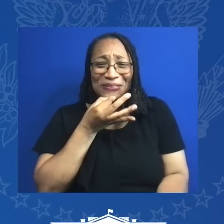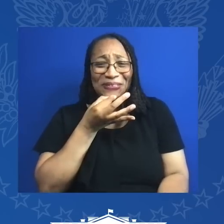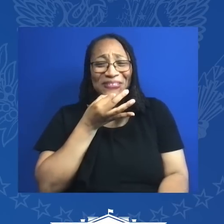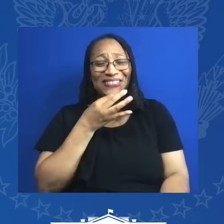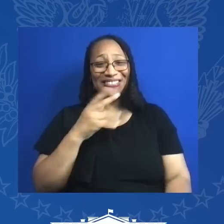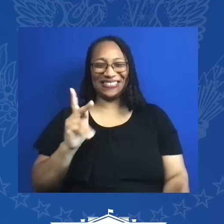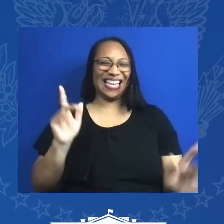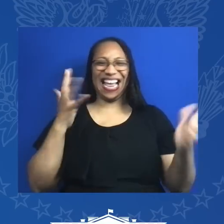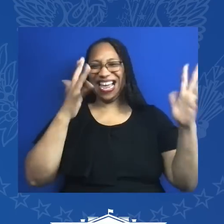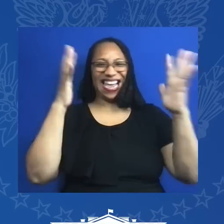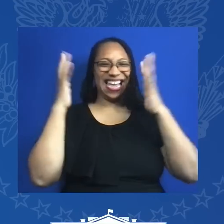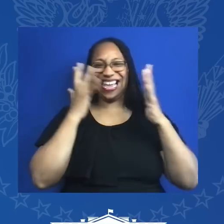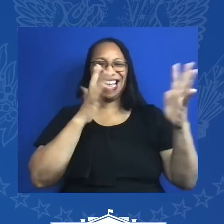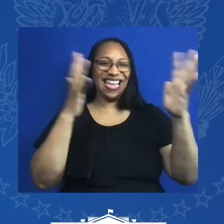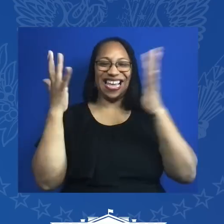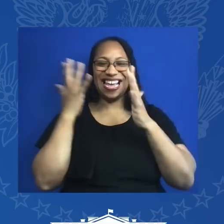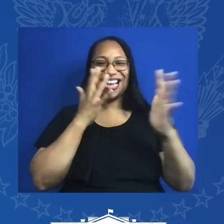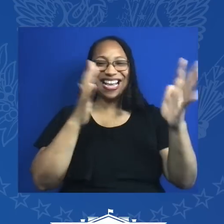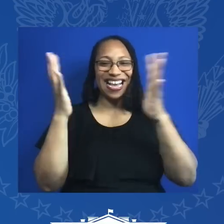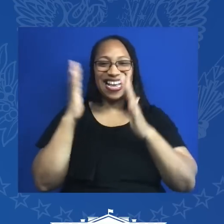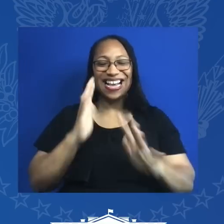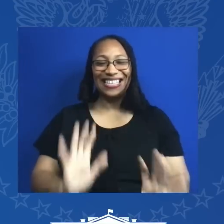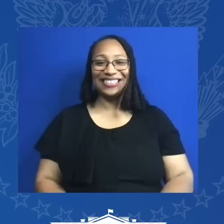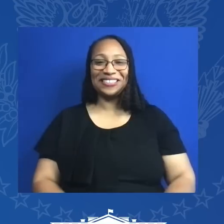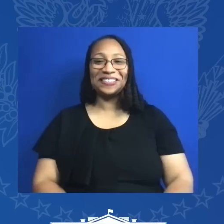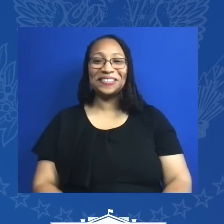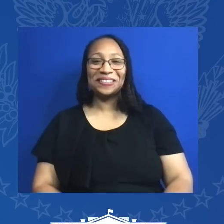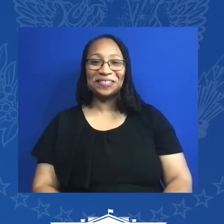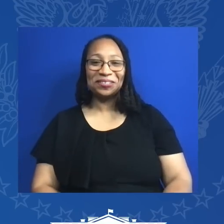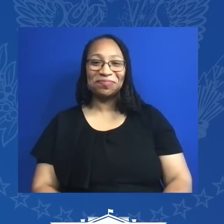Let me close with what I see today.